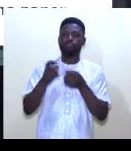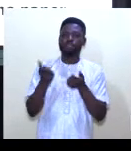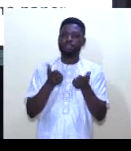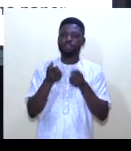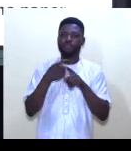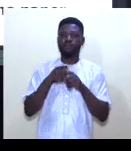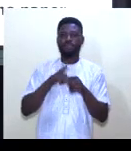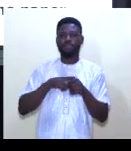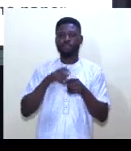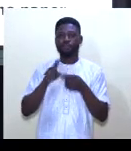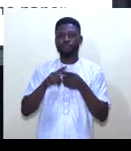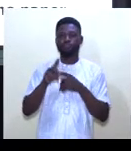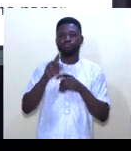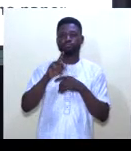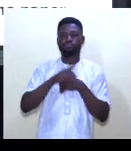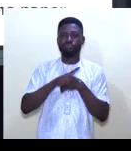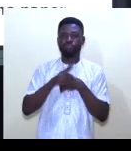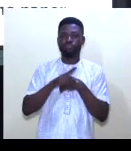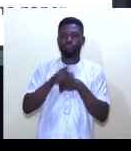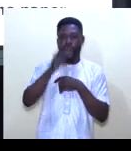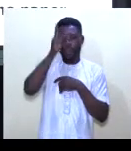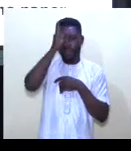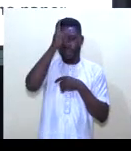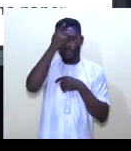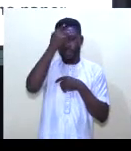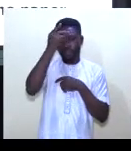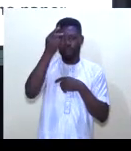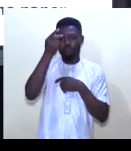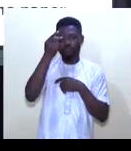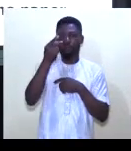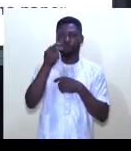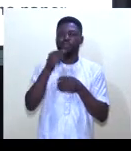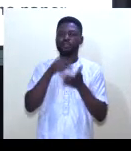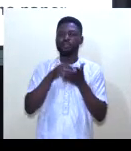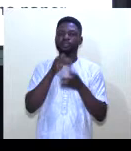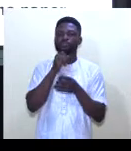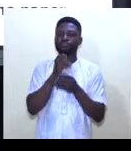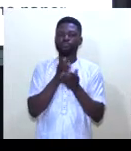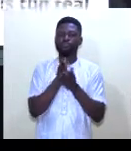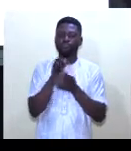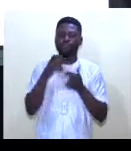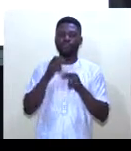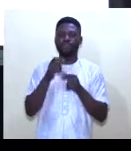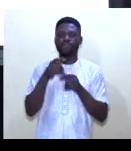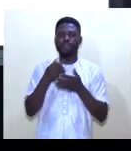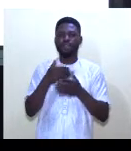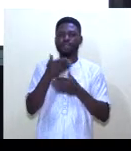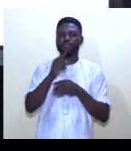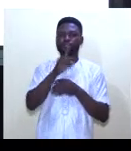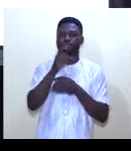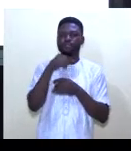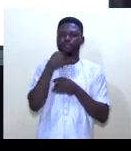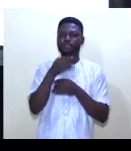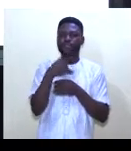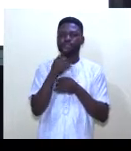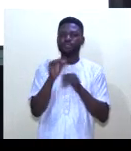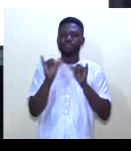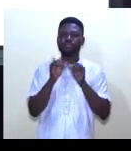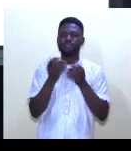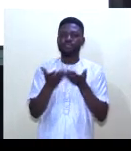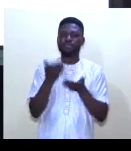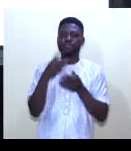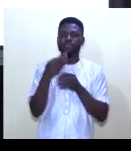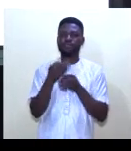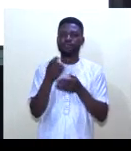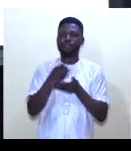a drive from Lagos to Kano? So this is not correct. So let's see. Now the next question says, the scale of a